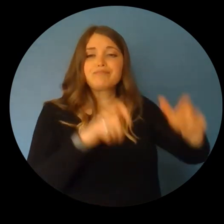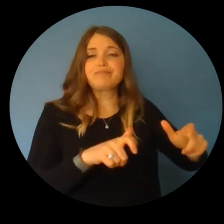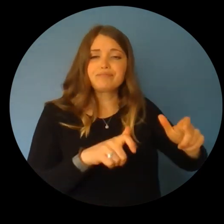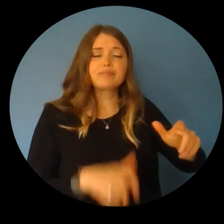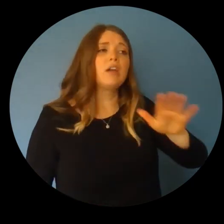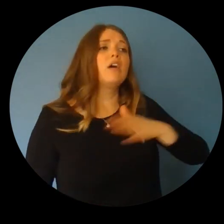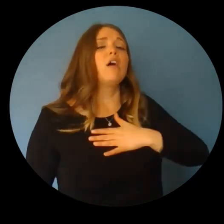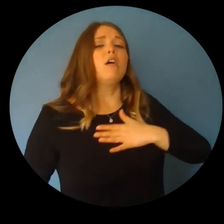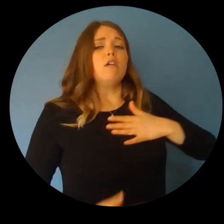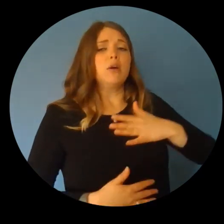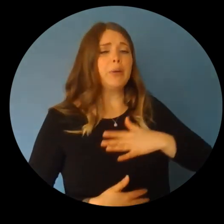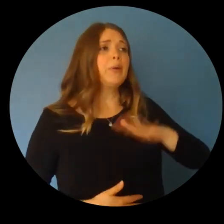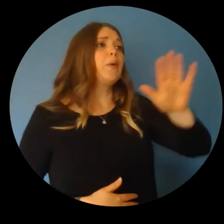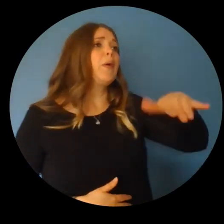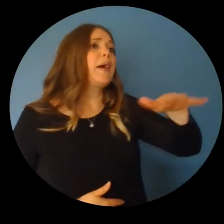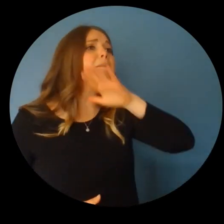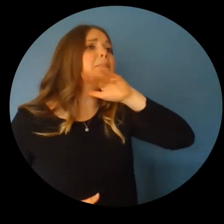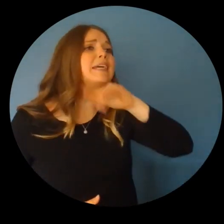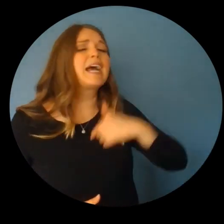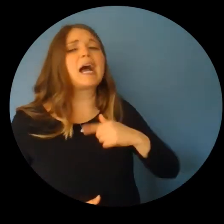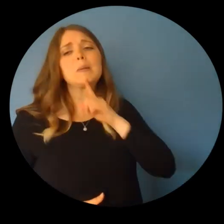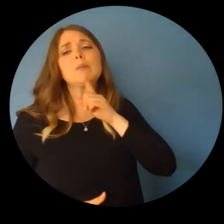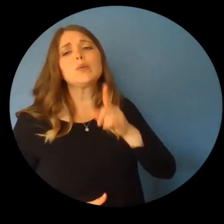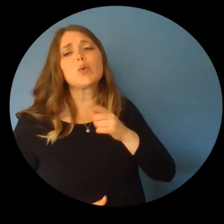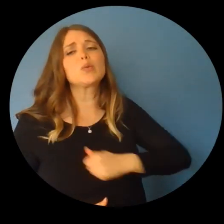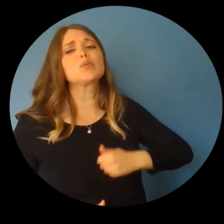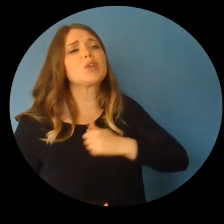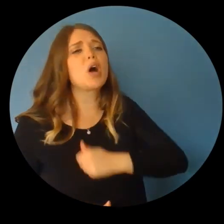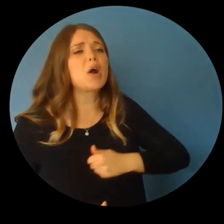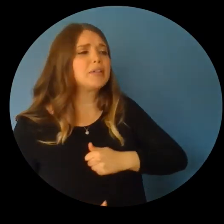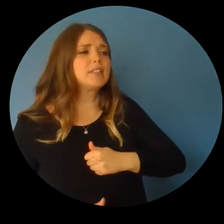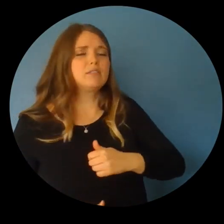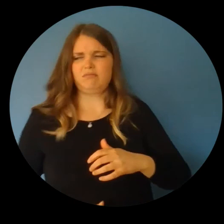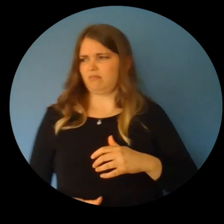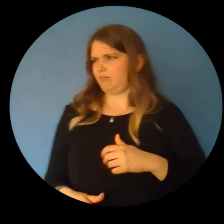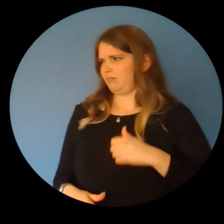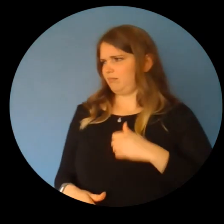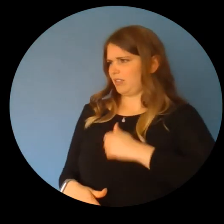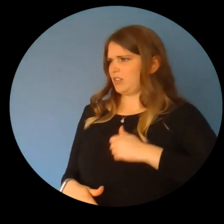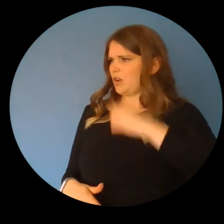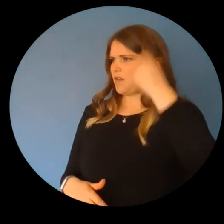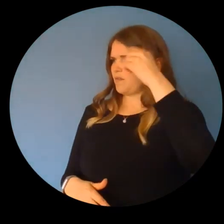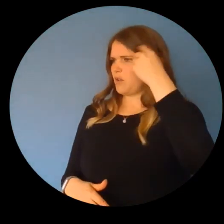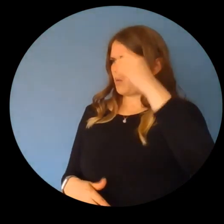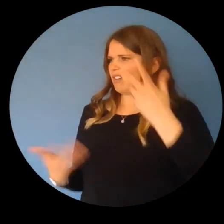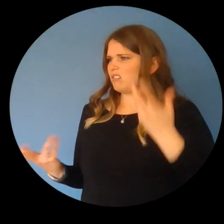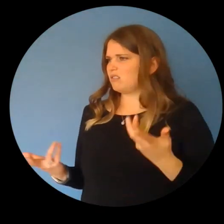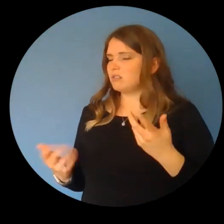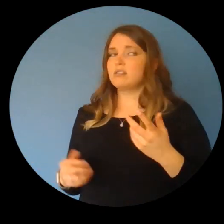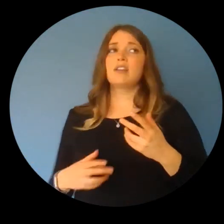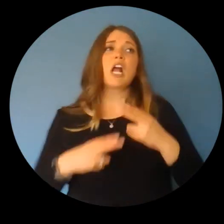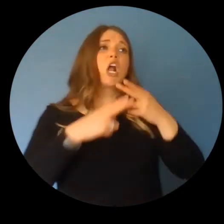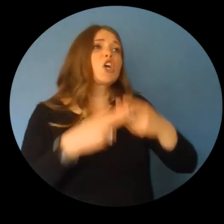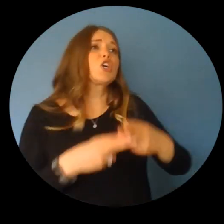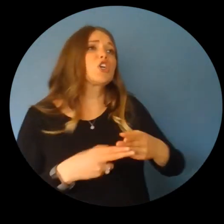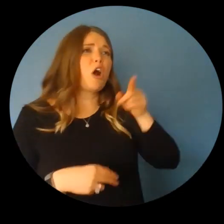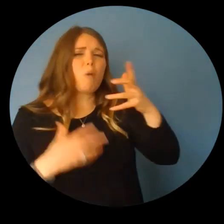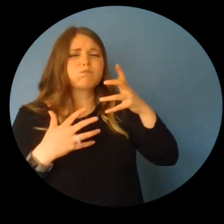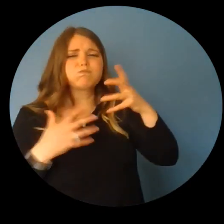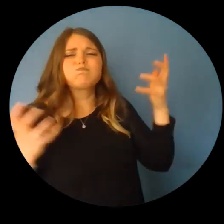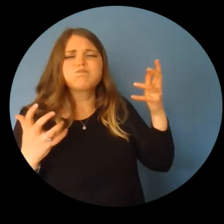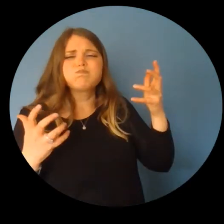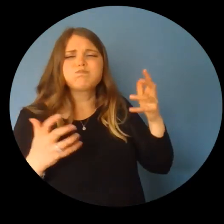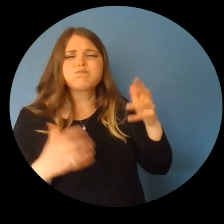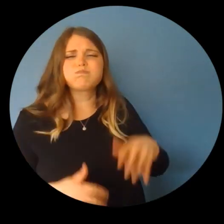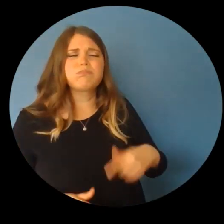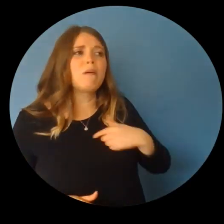panted Snail, quite out of breath. "Sorry for what?" asked Pig. "Well, for calling you fat," said the snail.